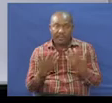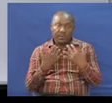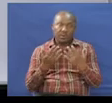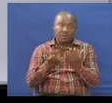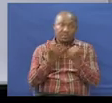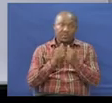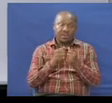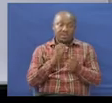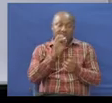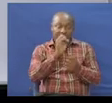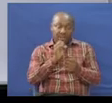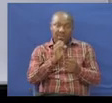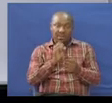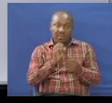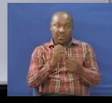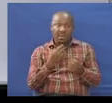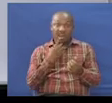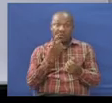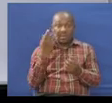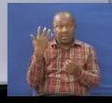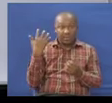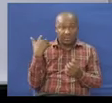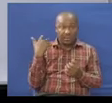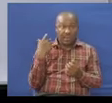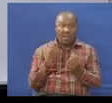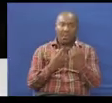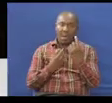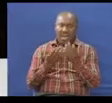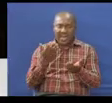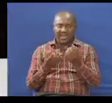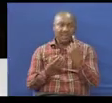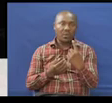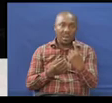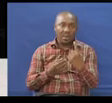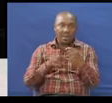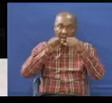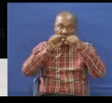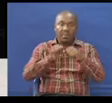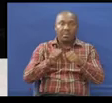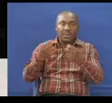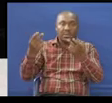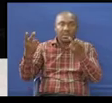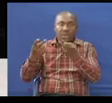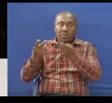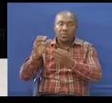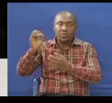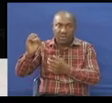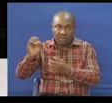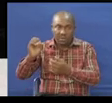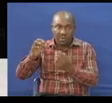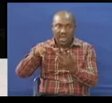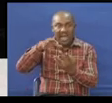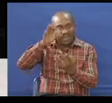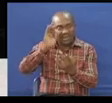0, what have I said? At least one of them, if not all of them, at least one of them